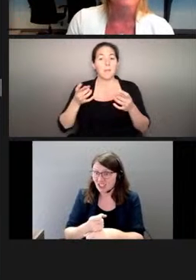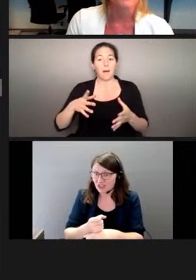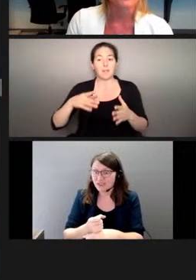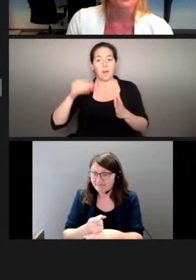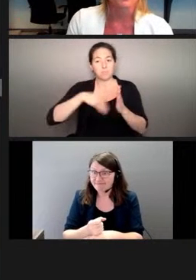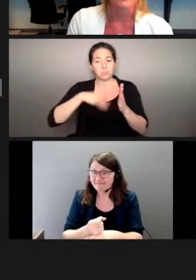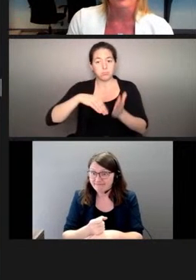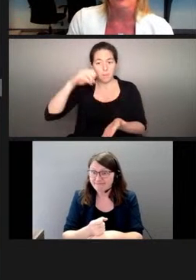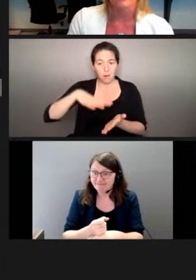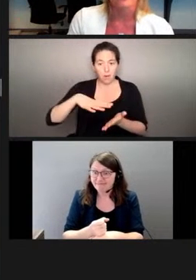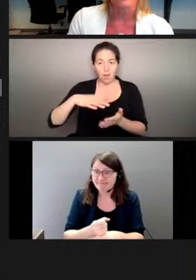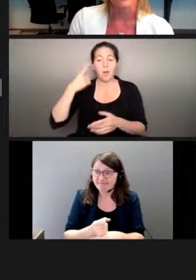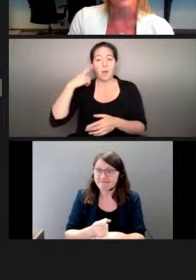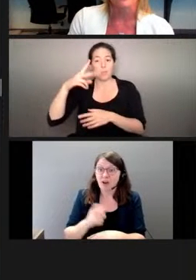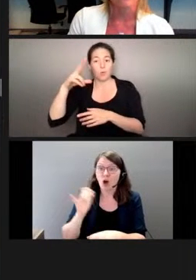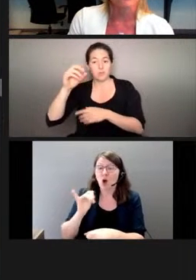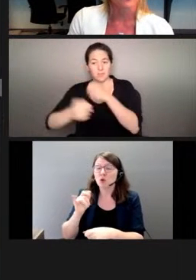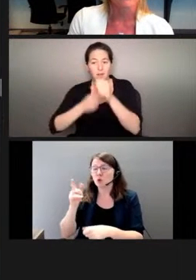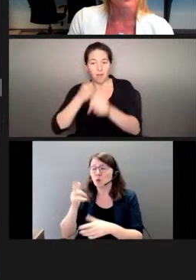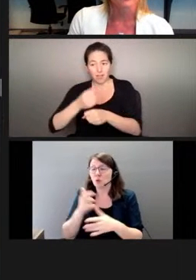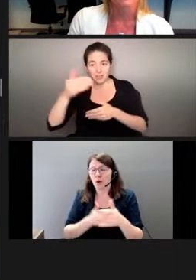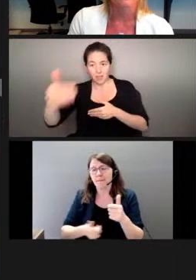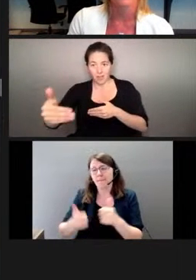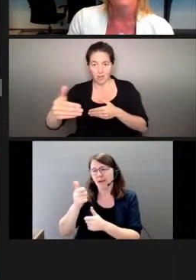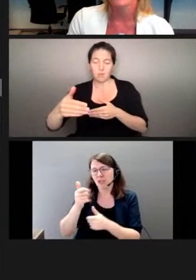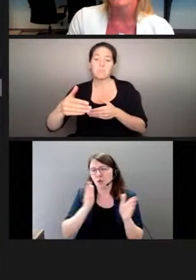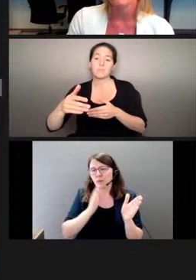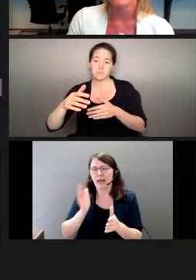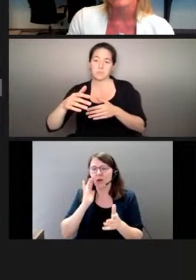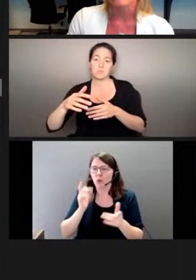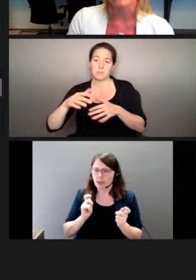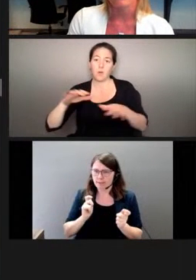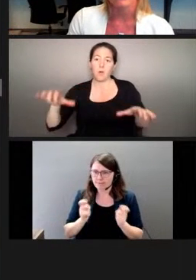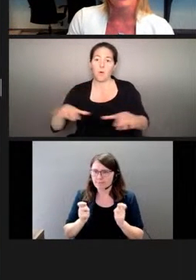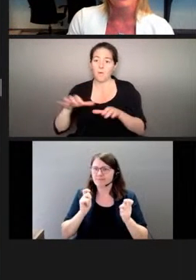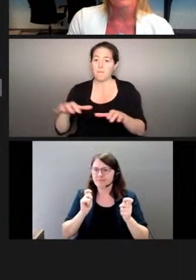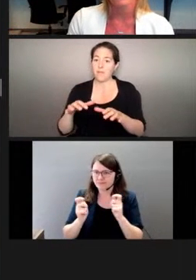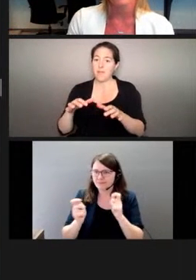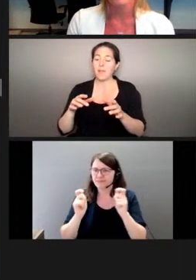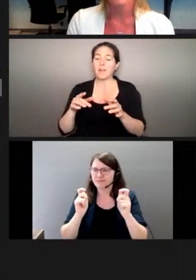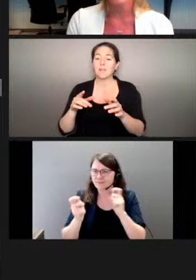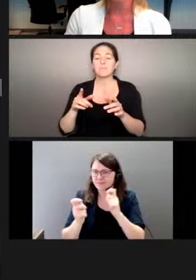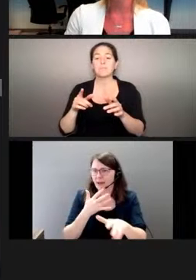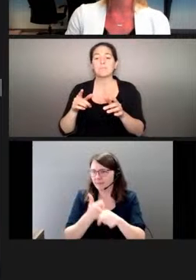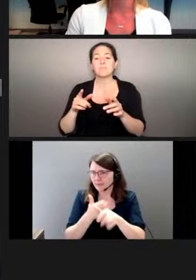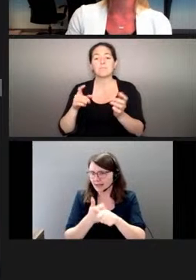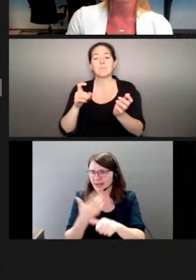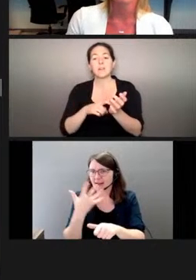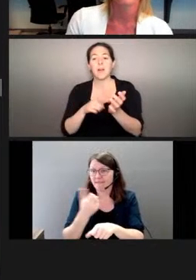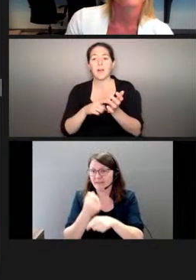refresh the master plan on a regular basis every 5 years. Next slide, please.